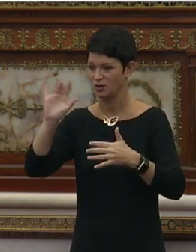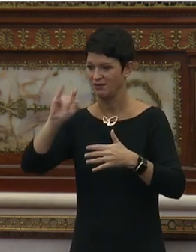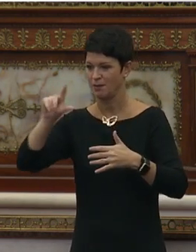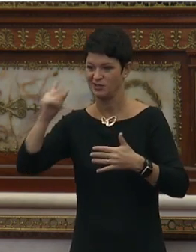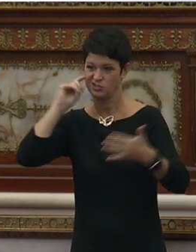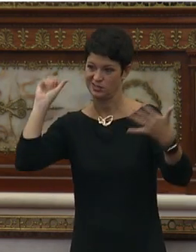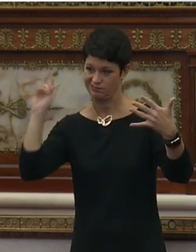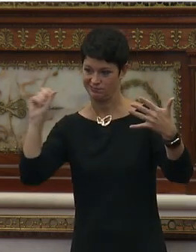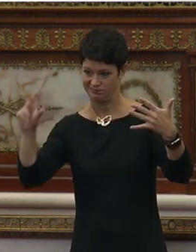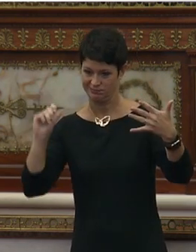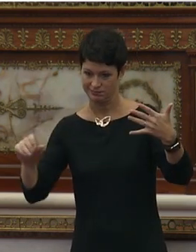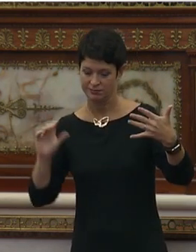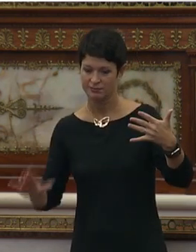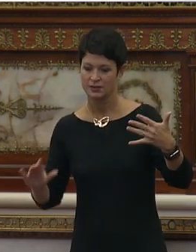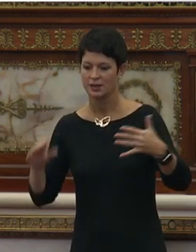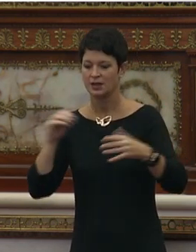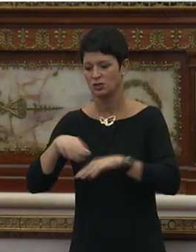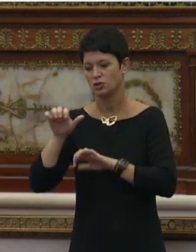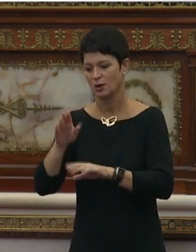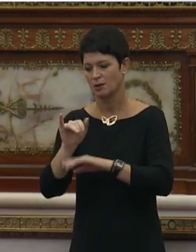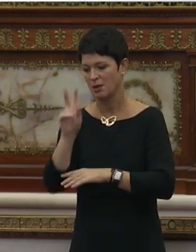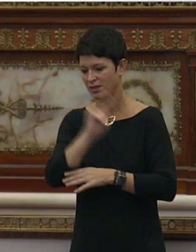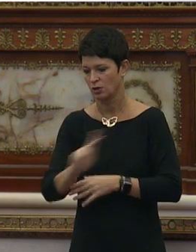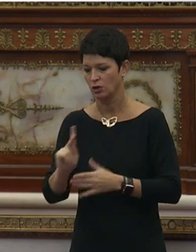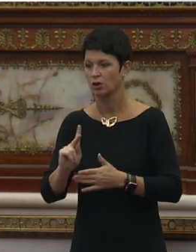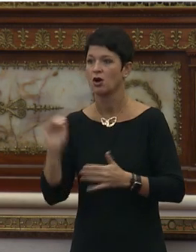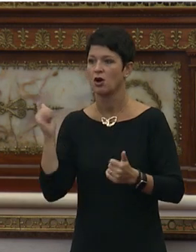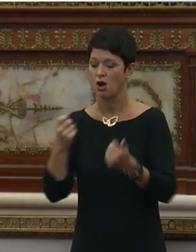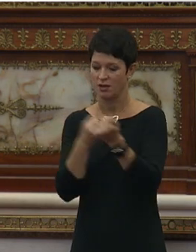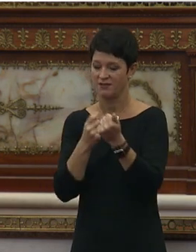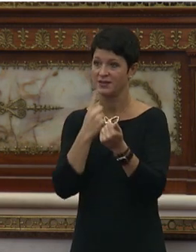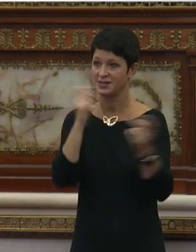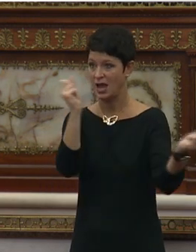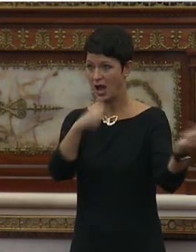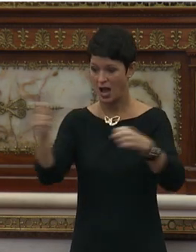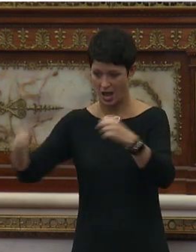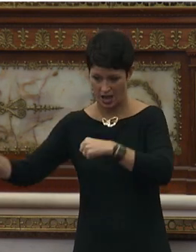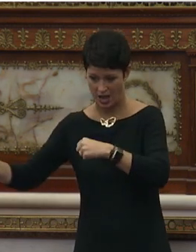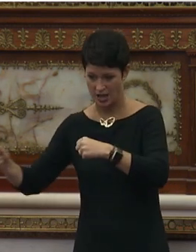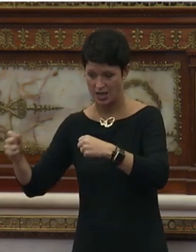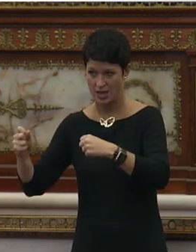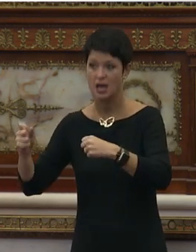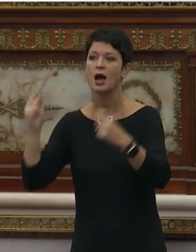bills that were just read into the record by the clerk. All those in favor indicate by saying aye.